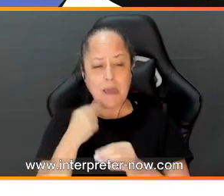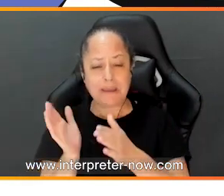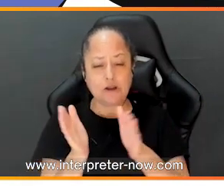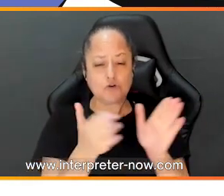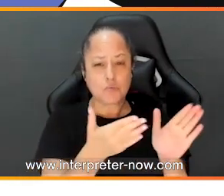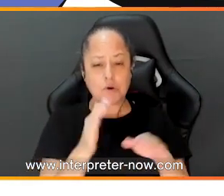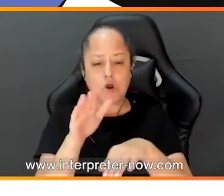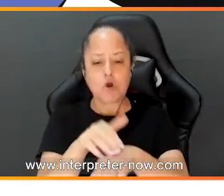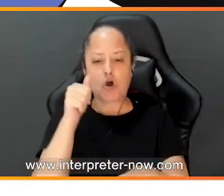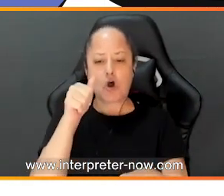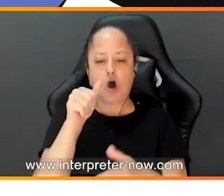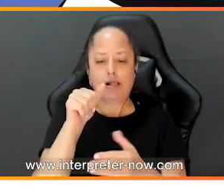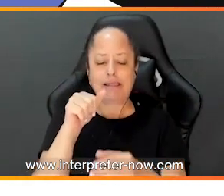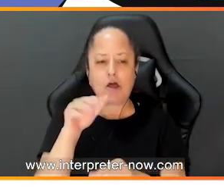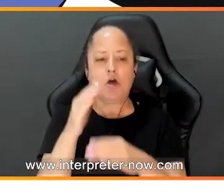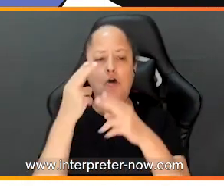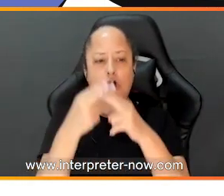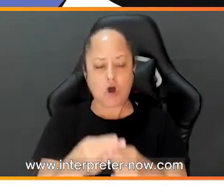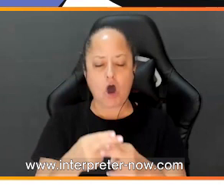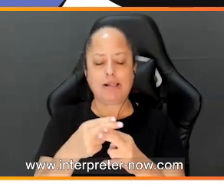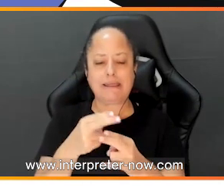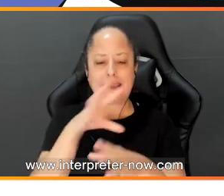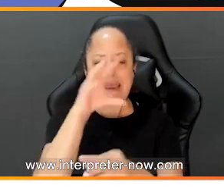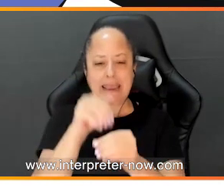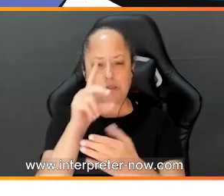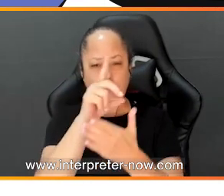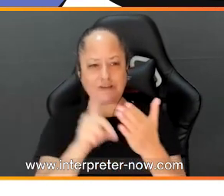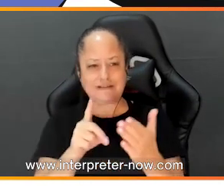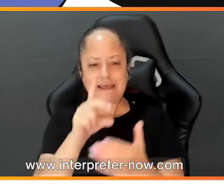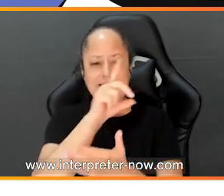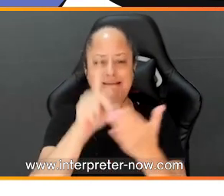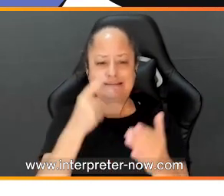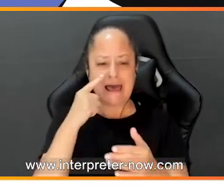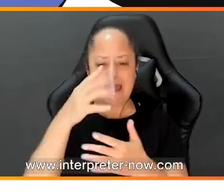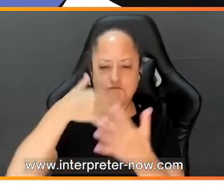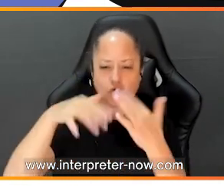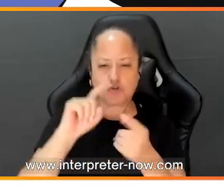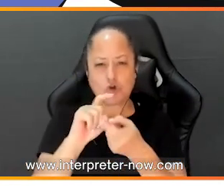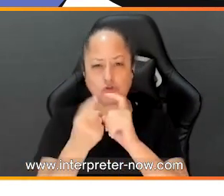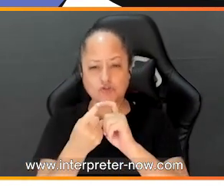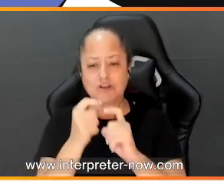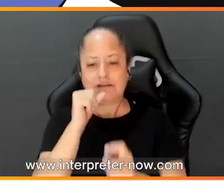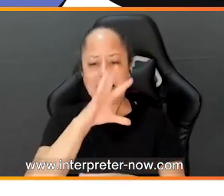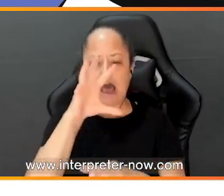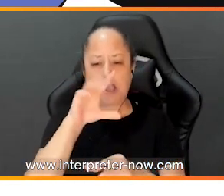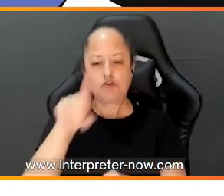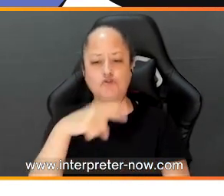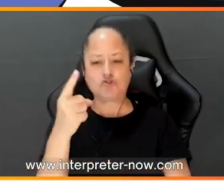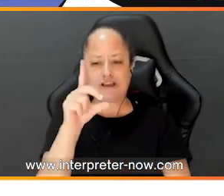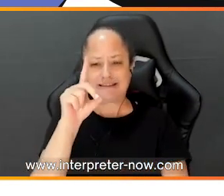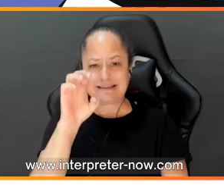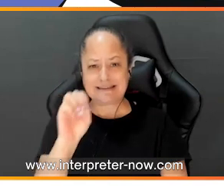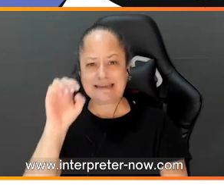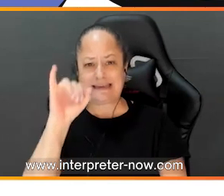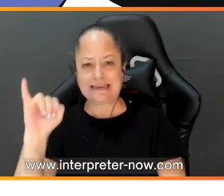calling inclusive design, design for social change, which can span across not just diversity and inclusion and accessibility, which are the